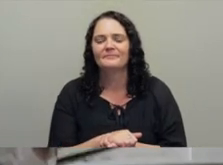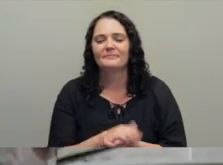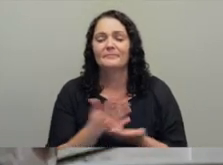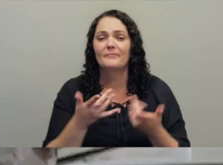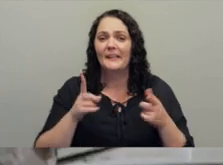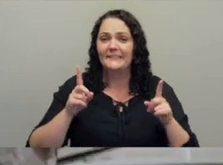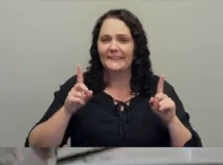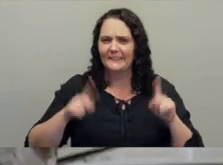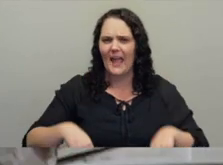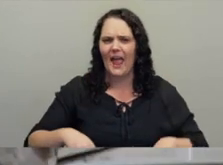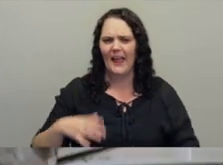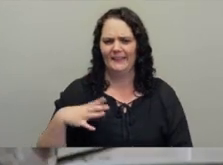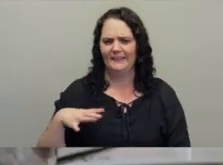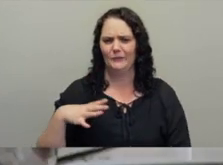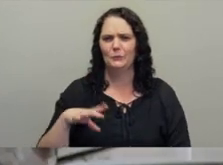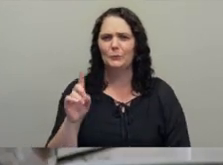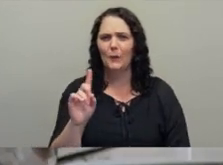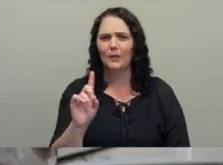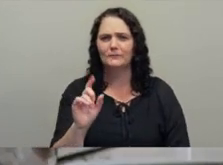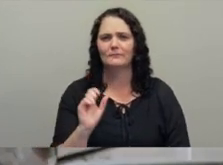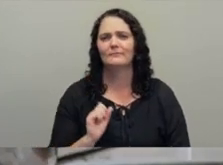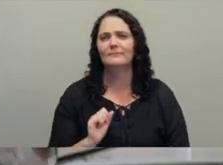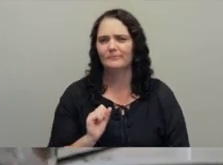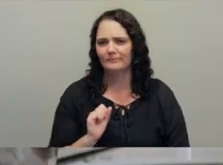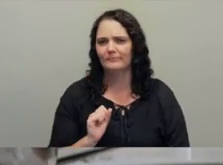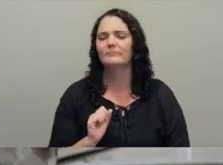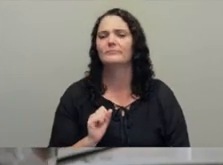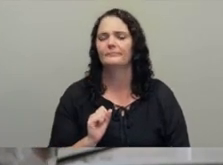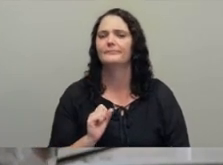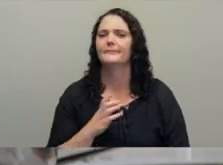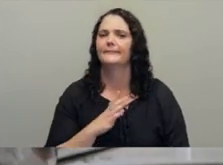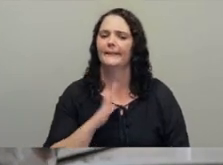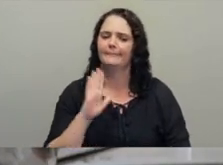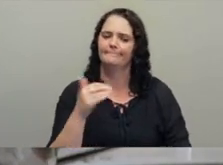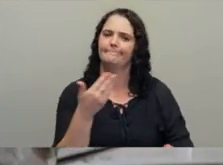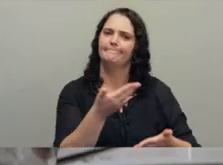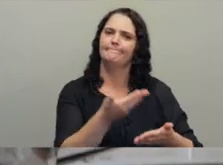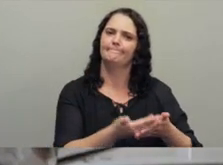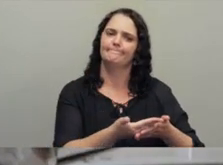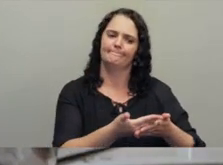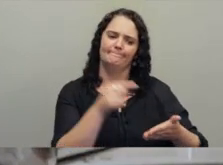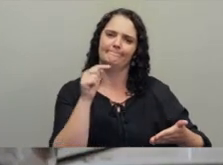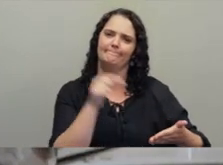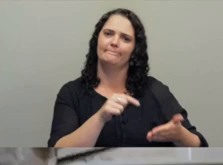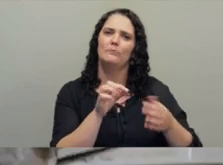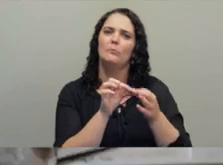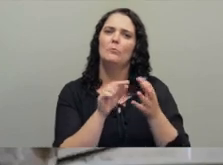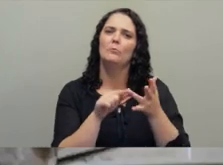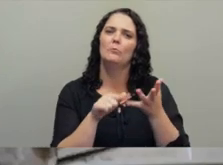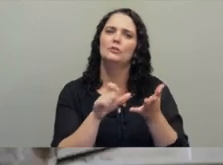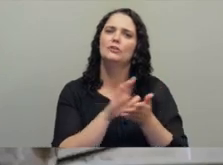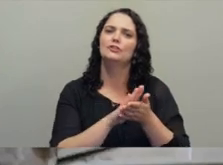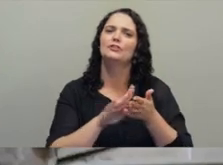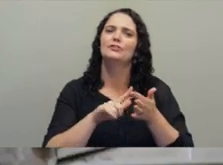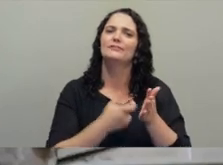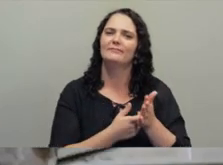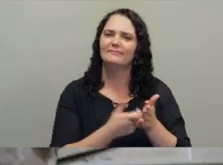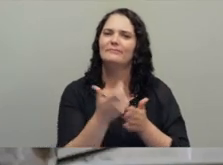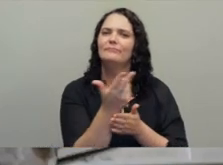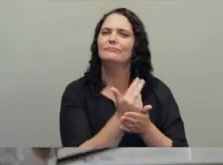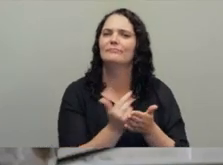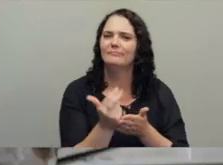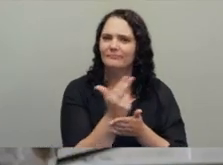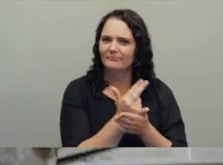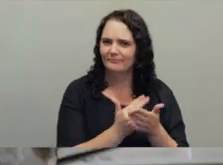you need for your drawing is you need that drawing by Boucher, and you have the link there in the chat, and it was also shared with you for the